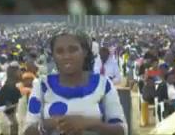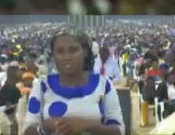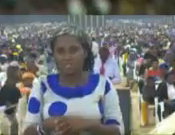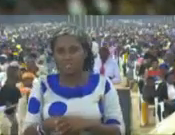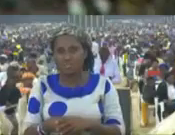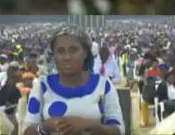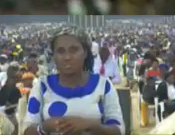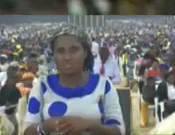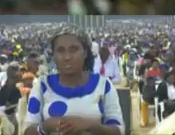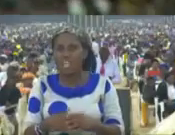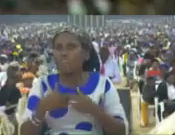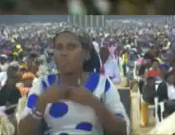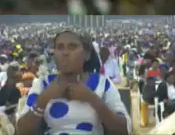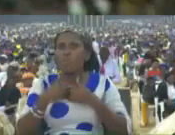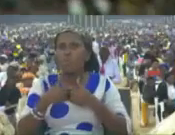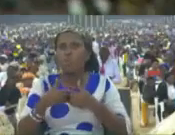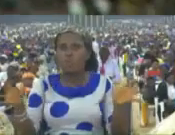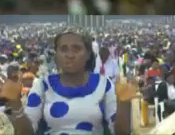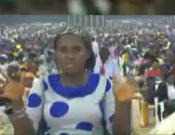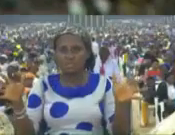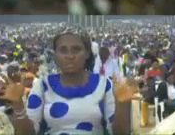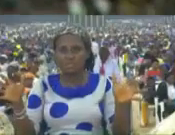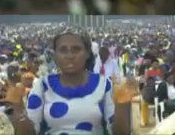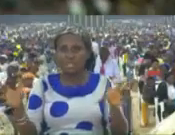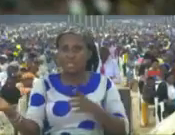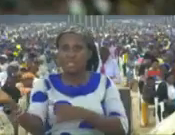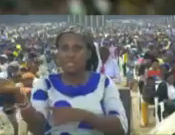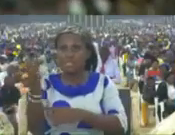His day became night.